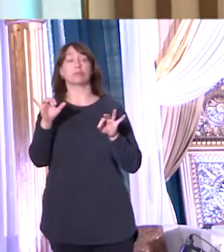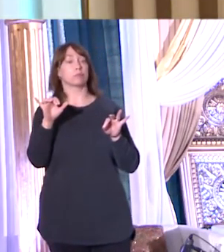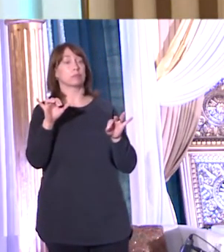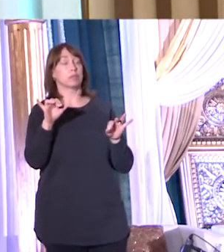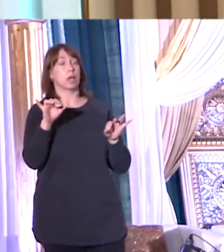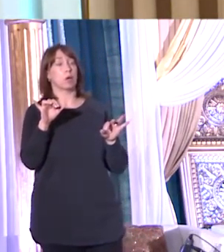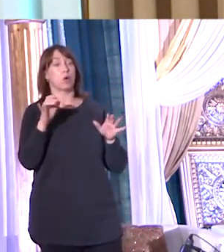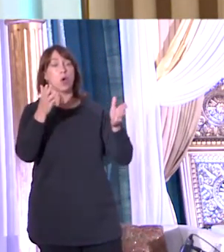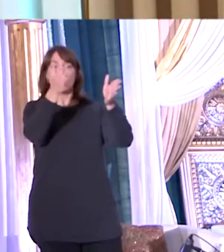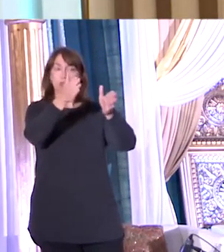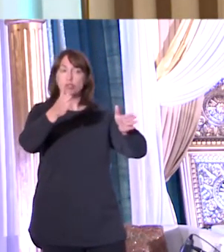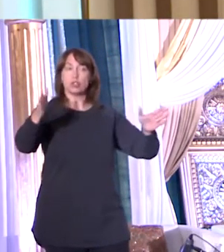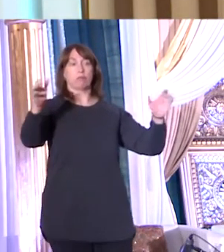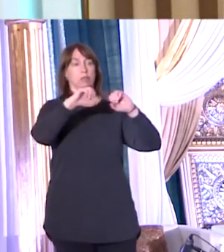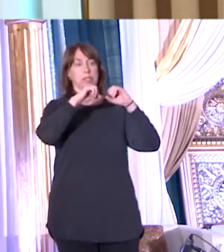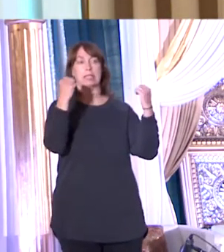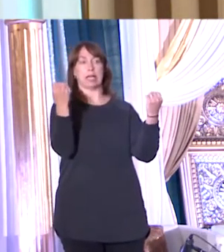broader society today.